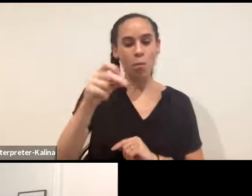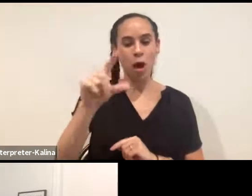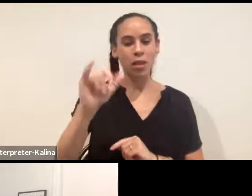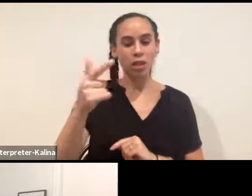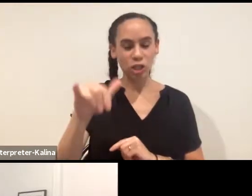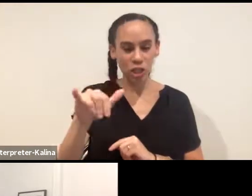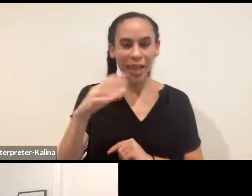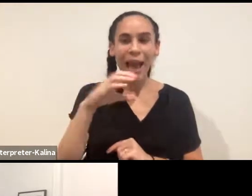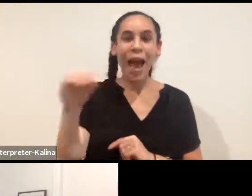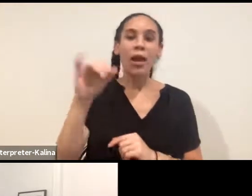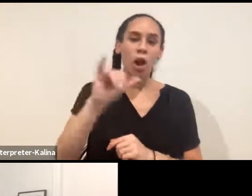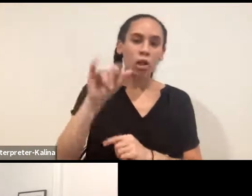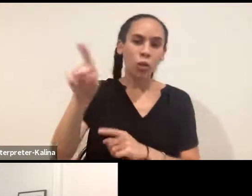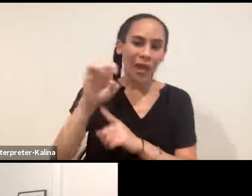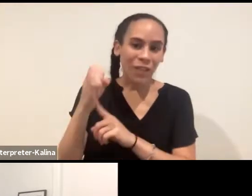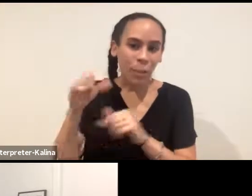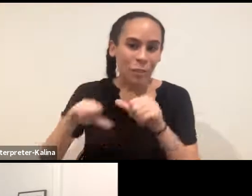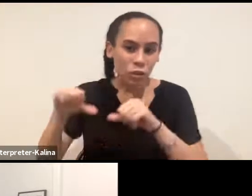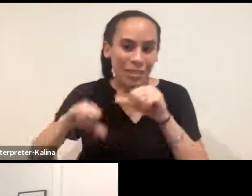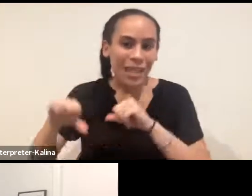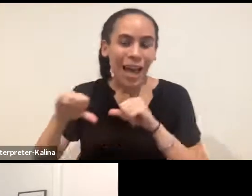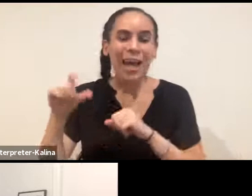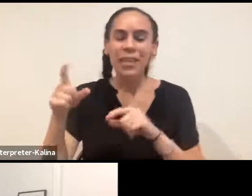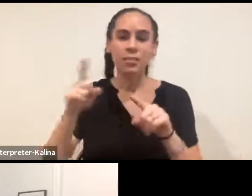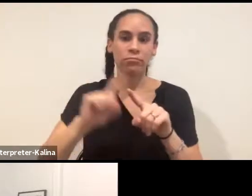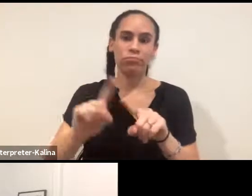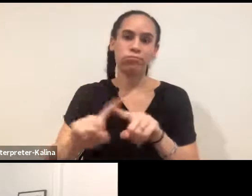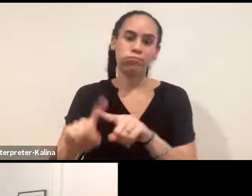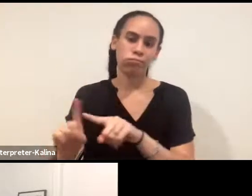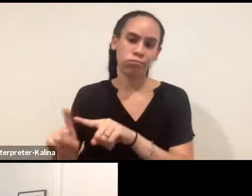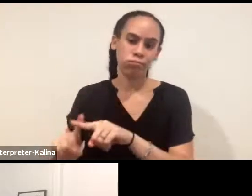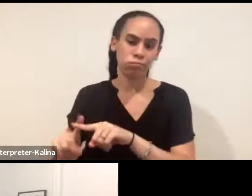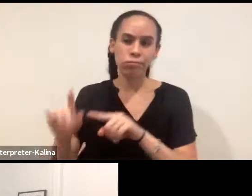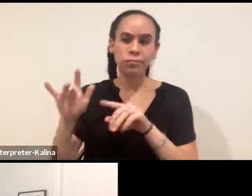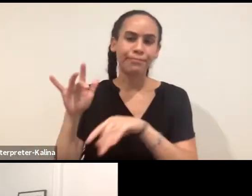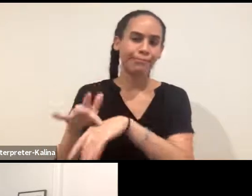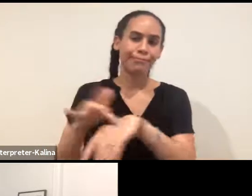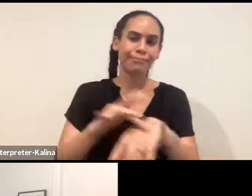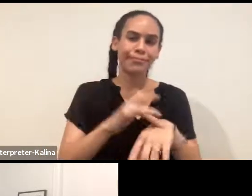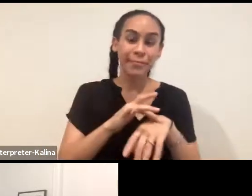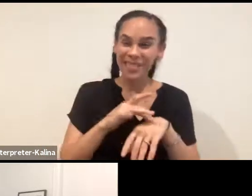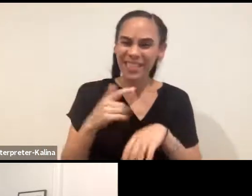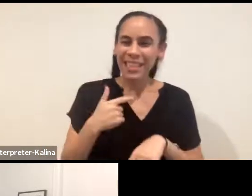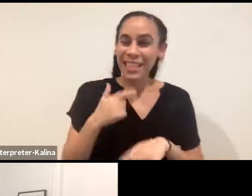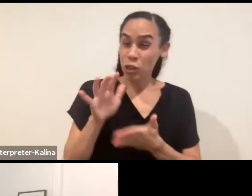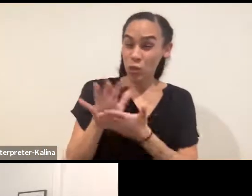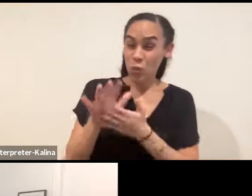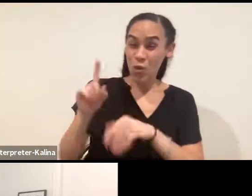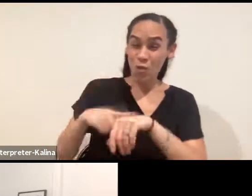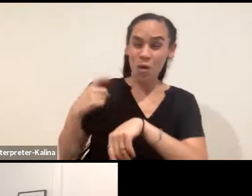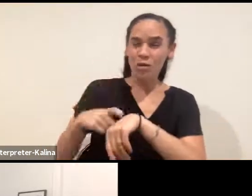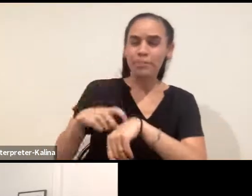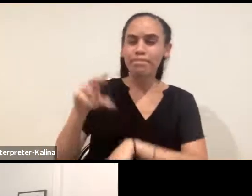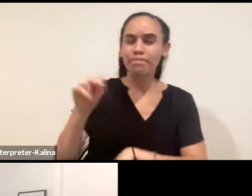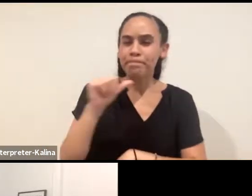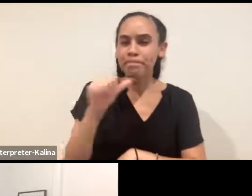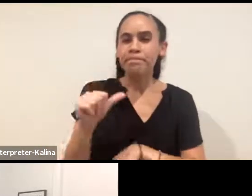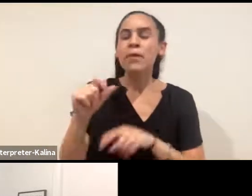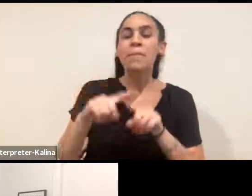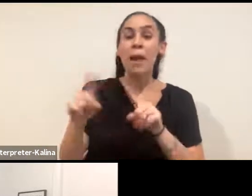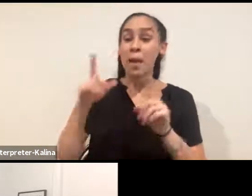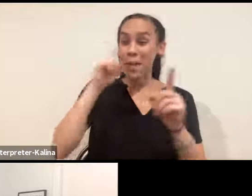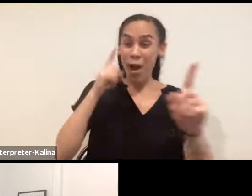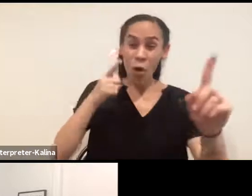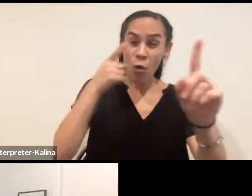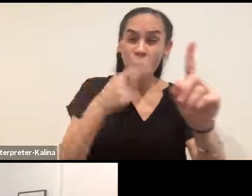environmental science and many other things. I was in school for a long time, but really the goal there was to gain all of